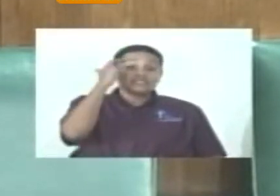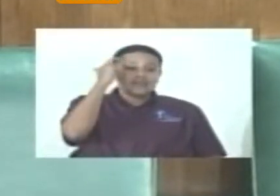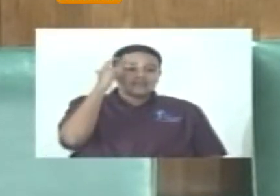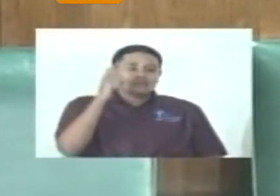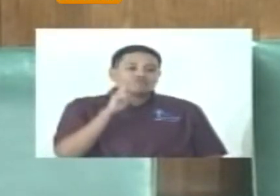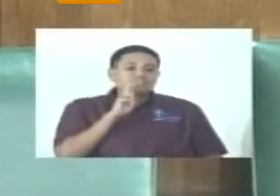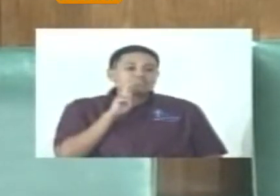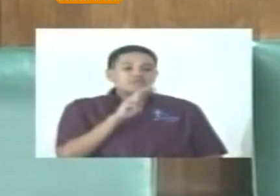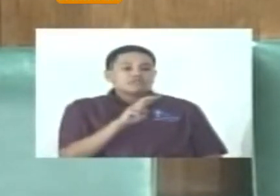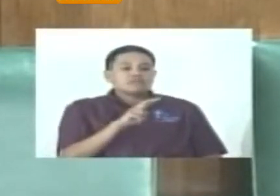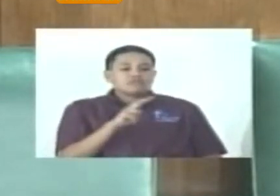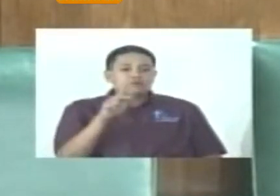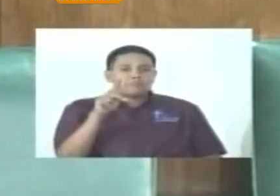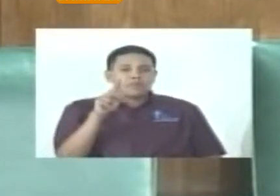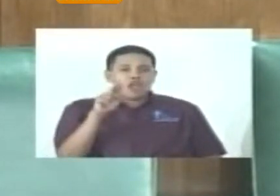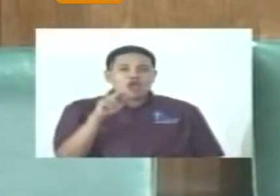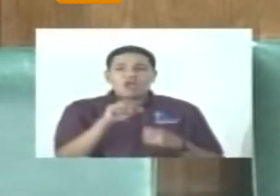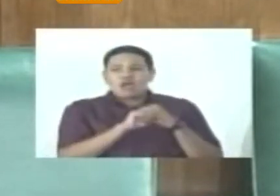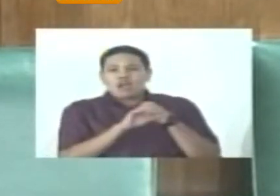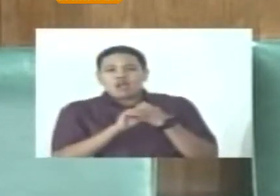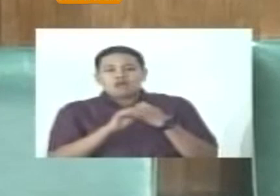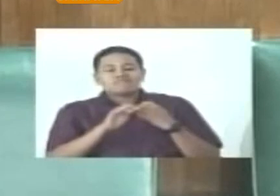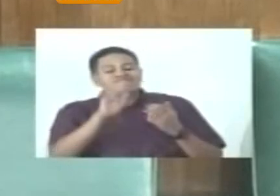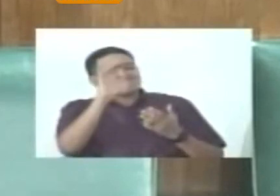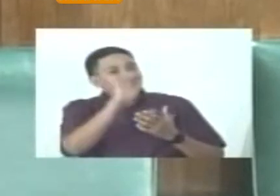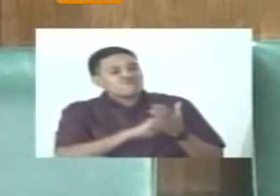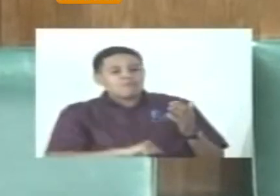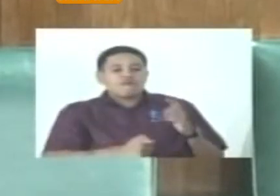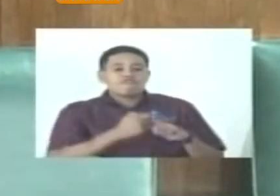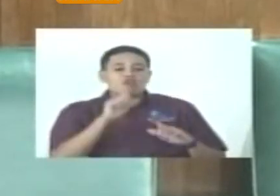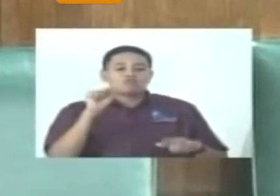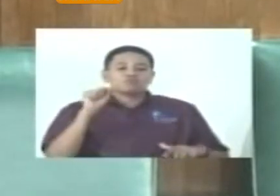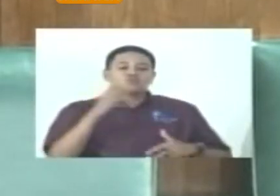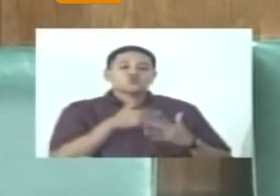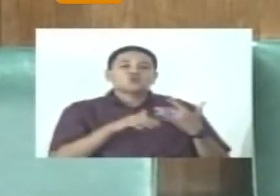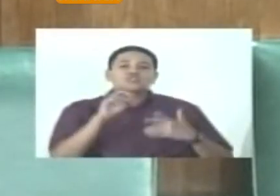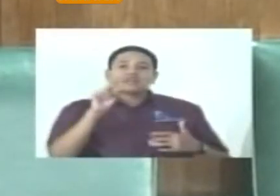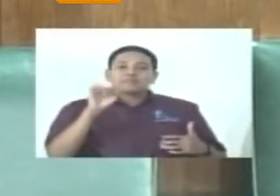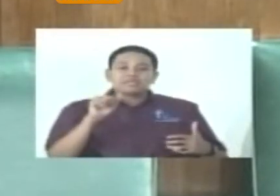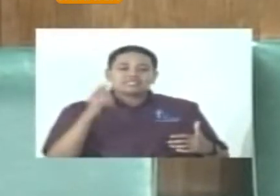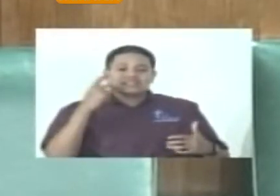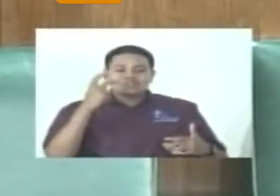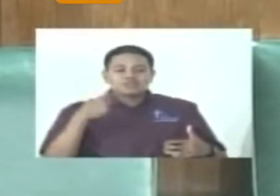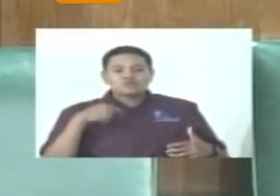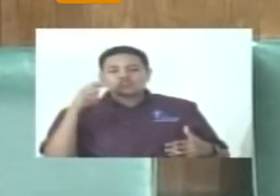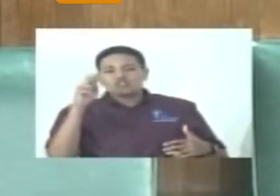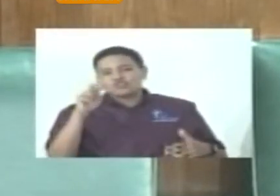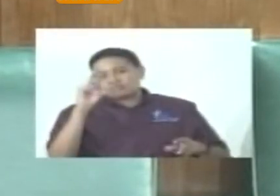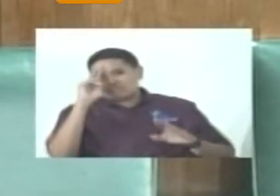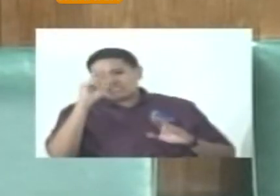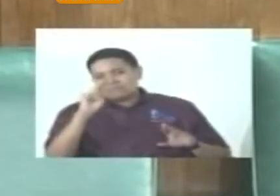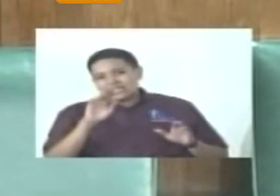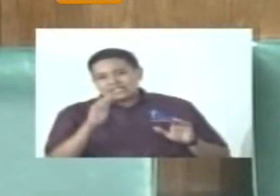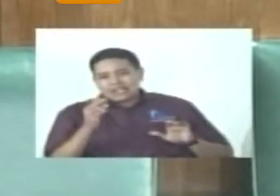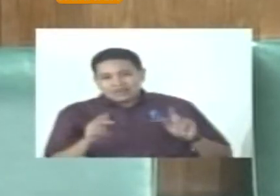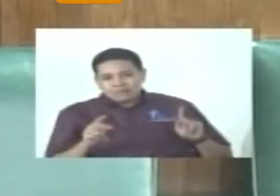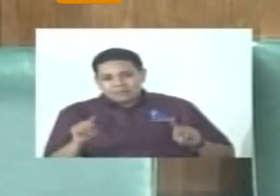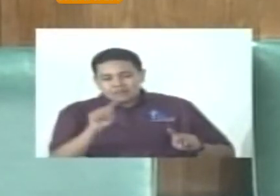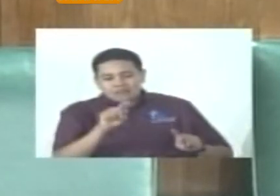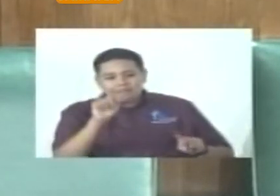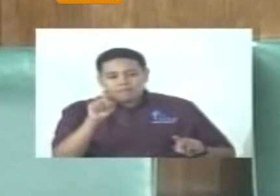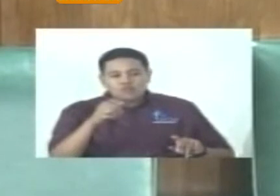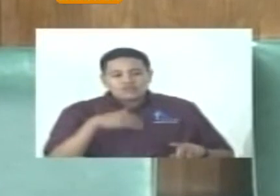media. You see, when we go to peer respect to the dead, there must